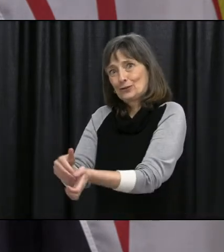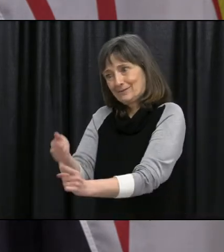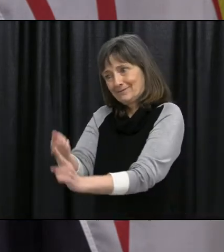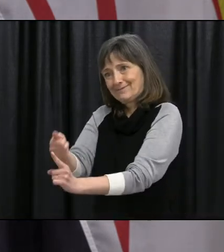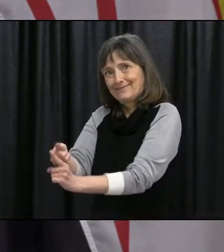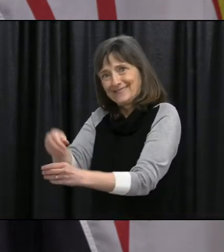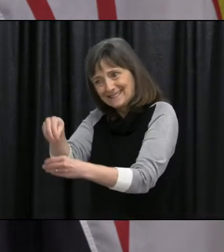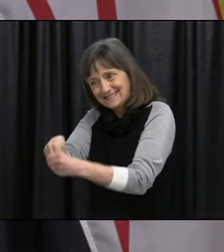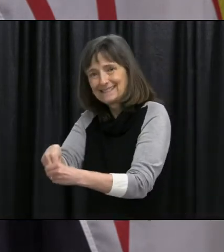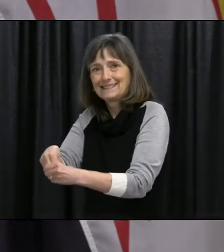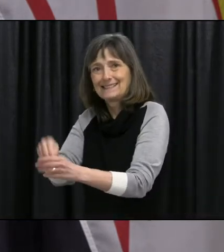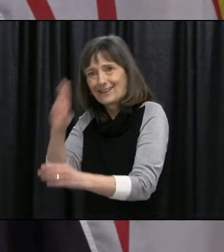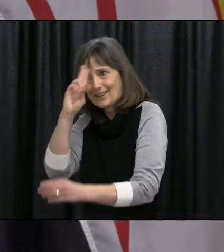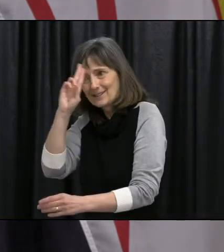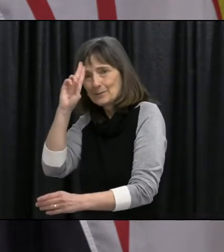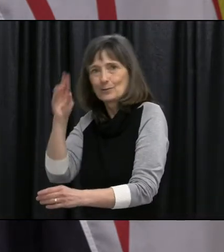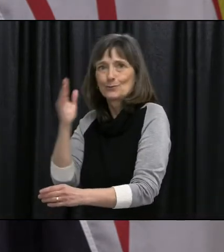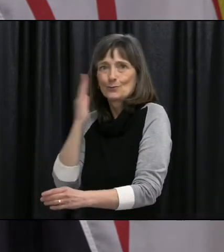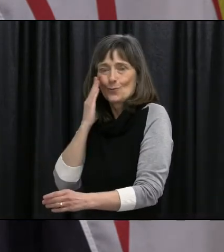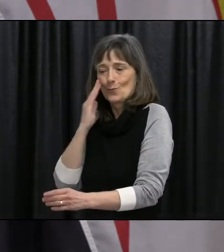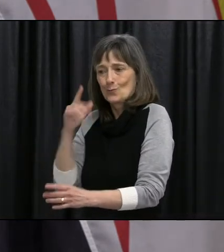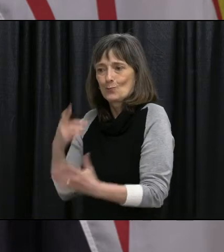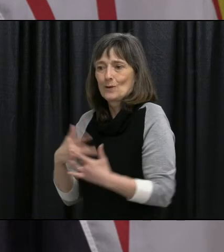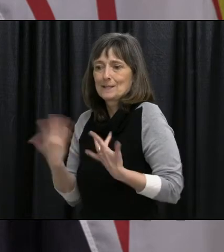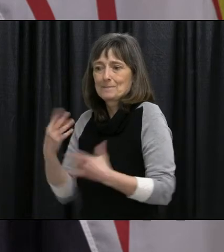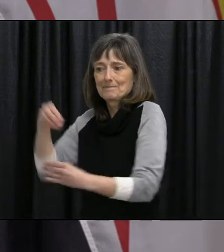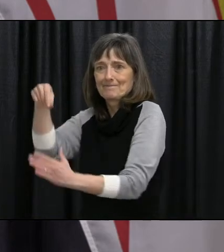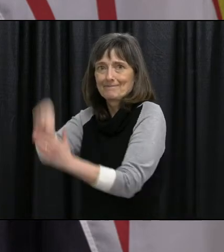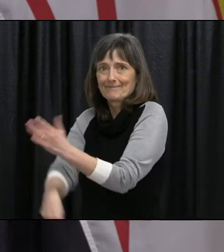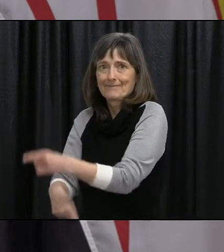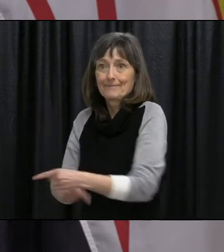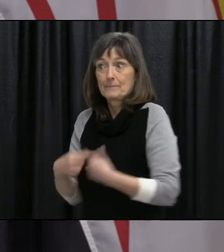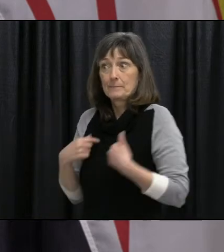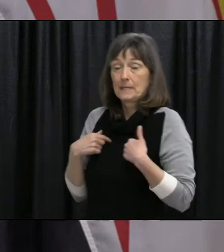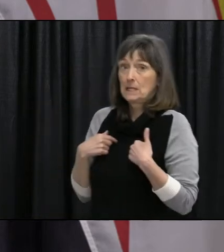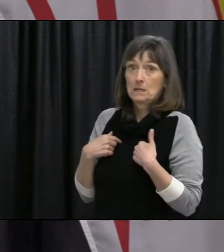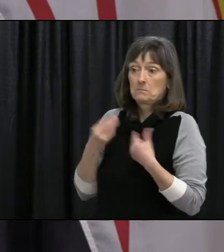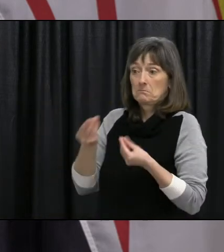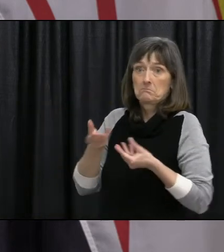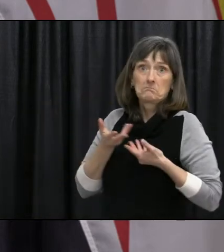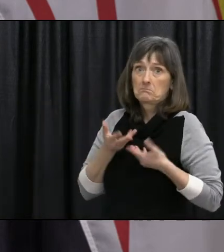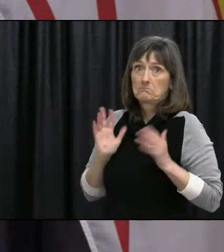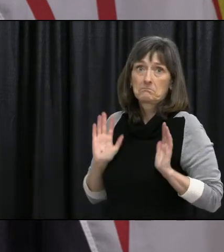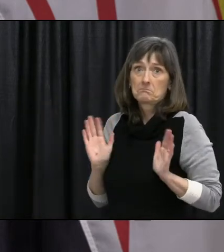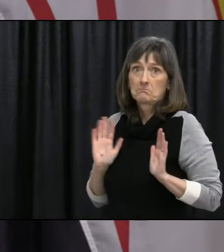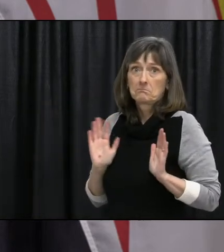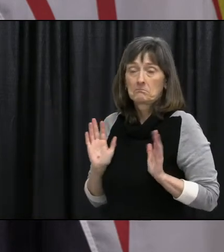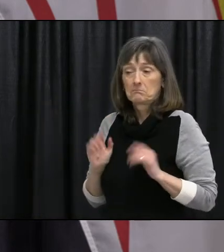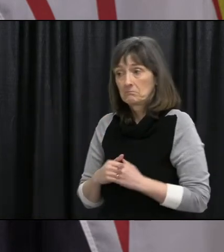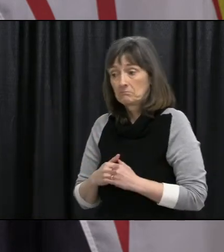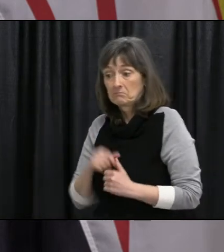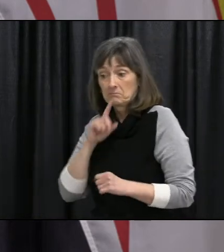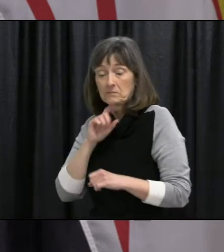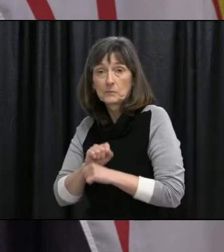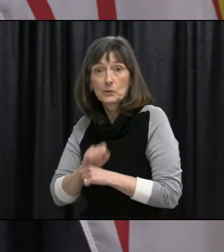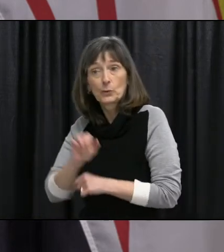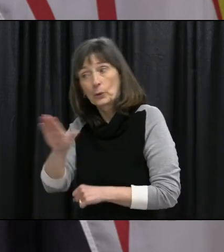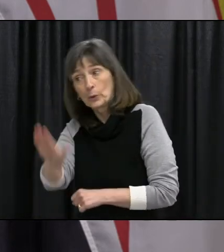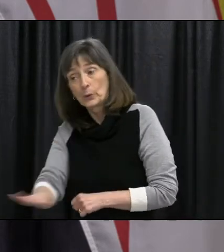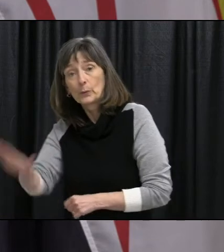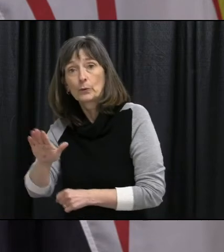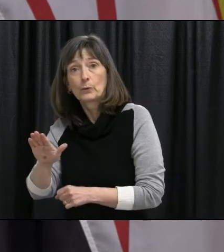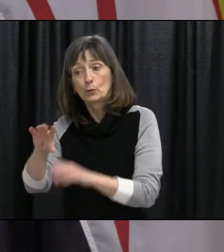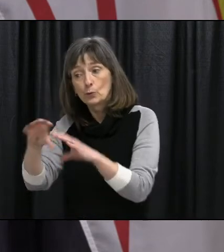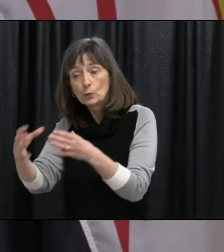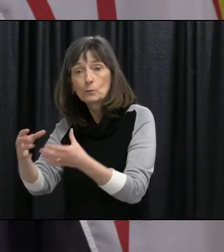physicians and other internal medicine physicians. And I'm sure that those people are learning every day from